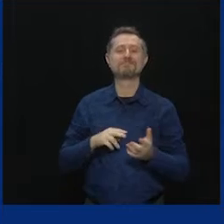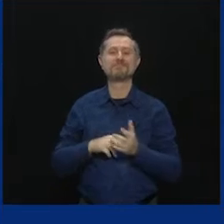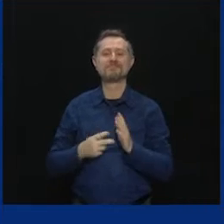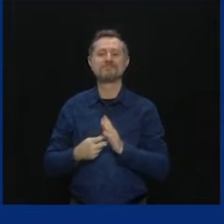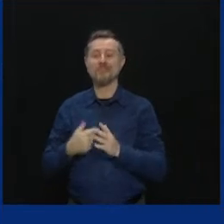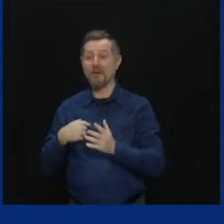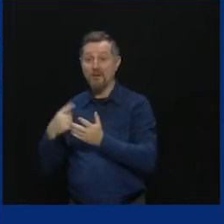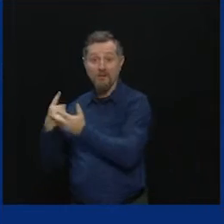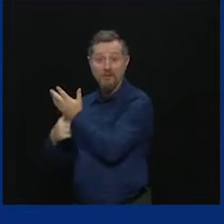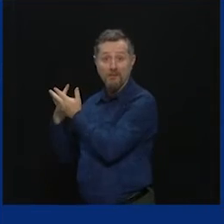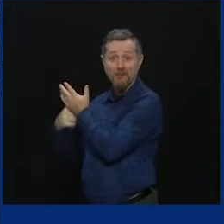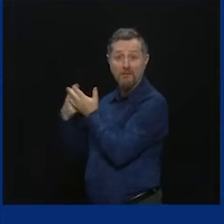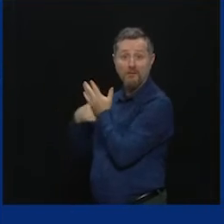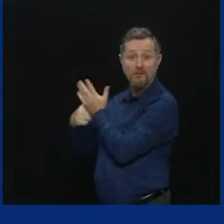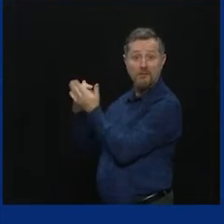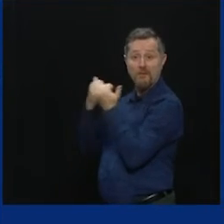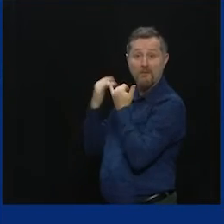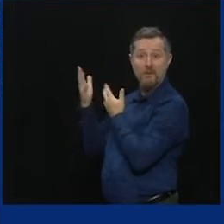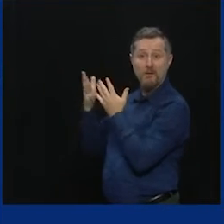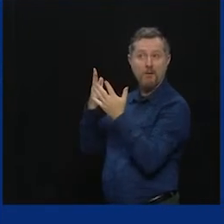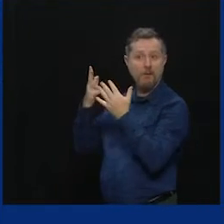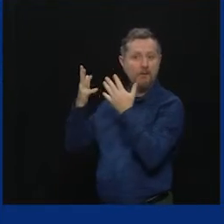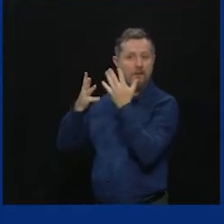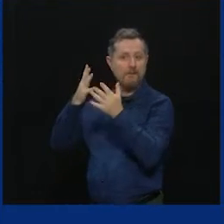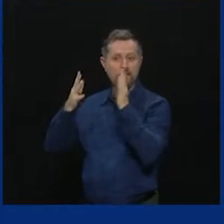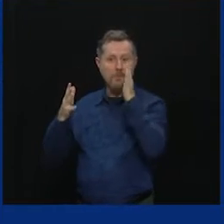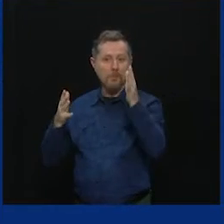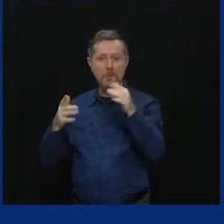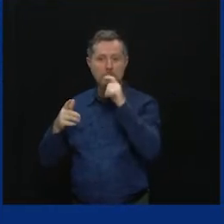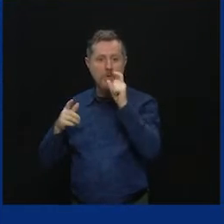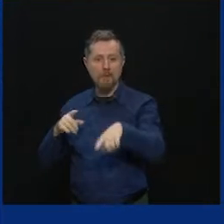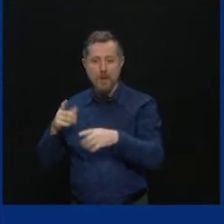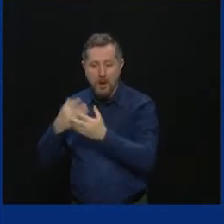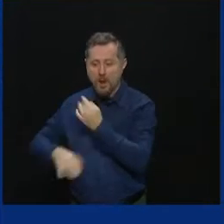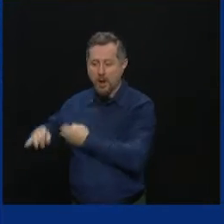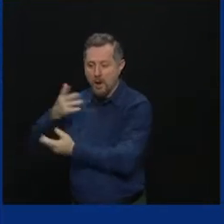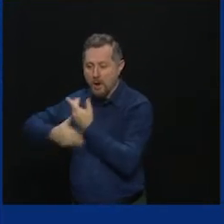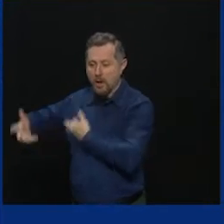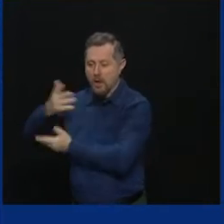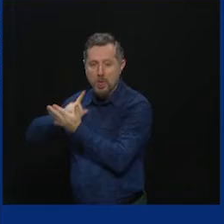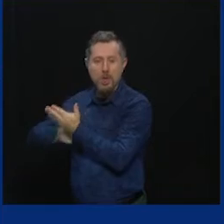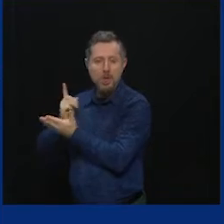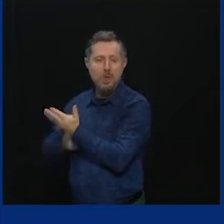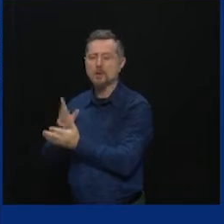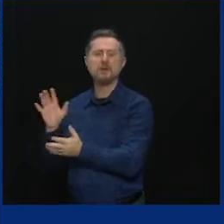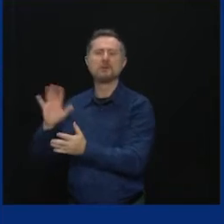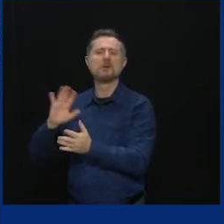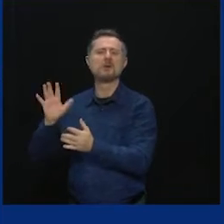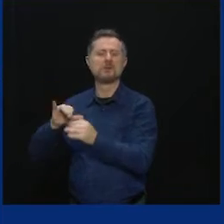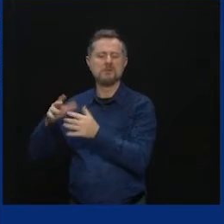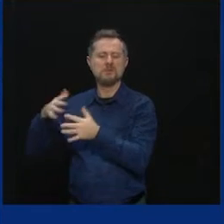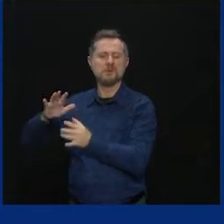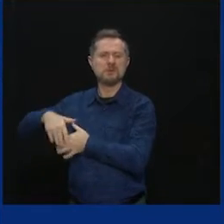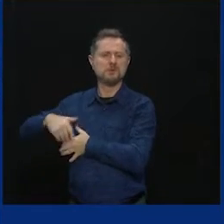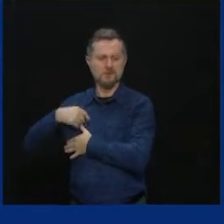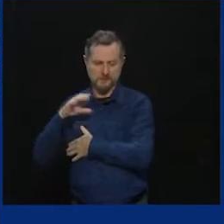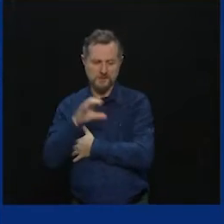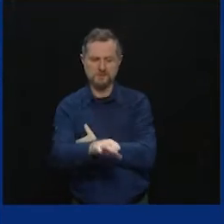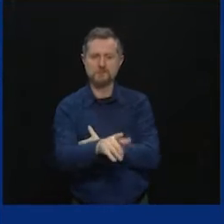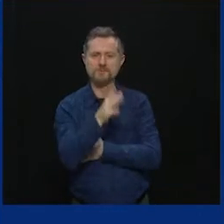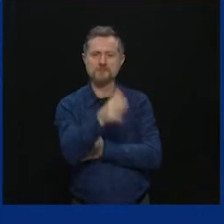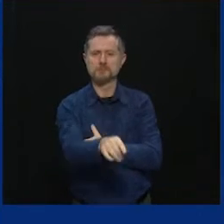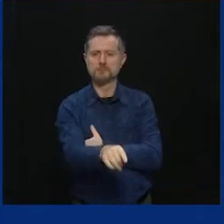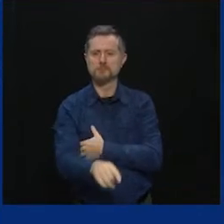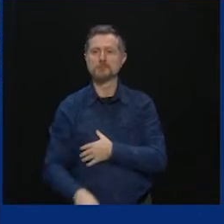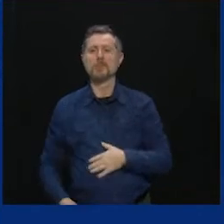today will not be the conversations of tomorrow. I know that who is sitting in these spaces